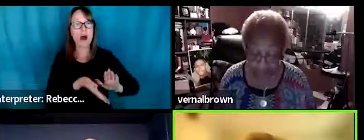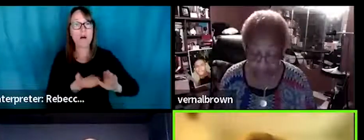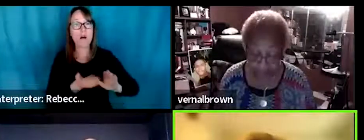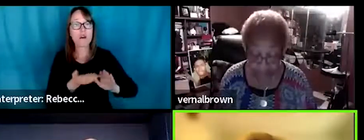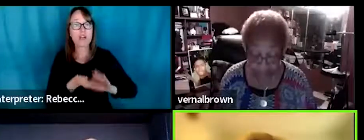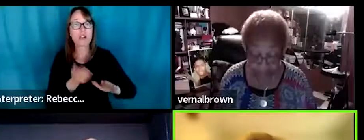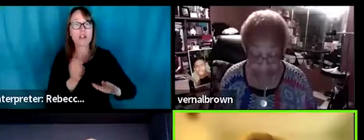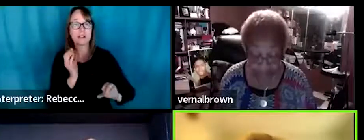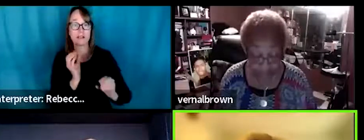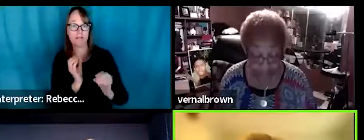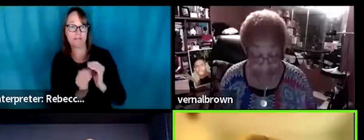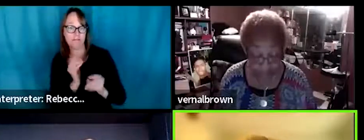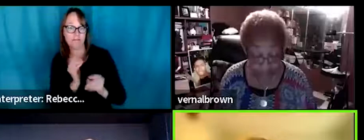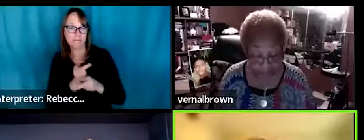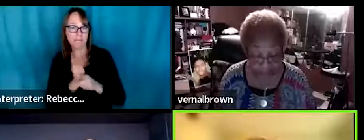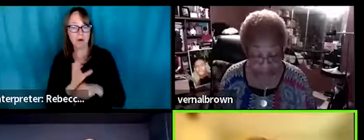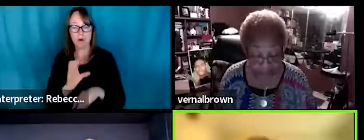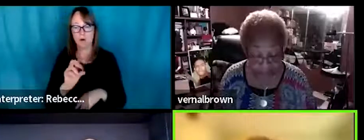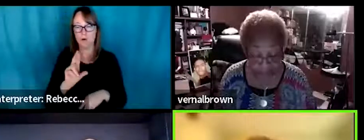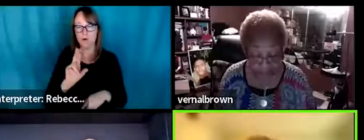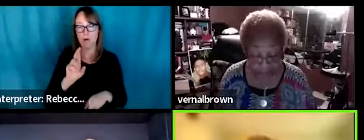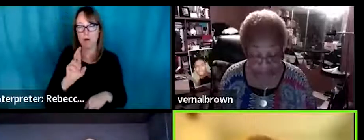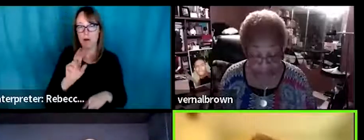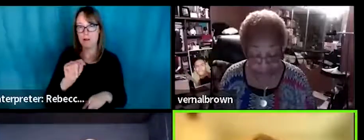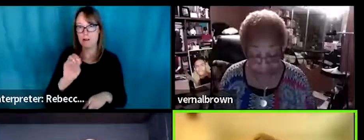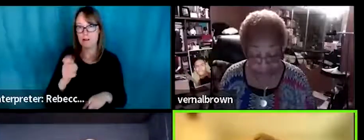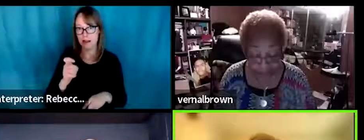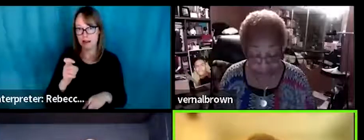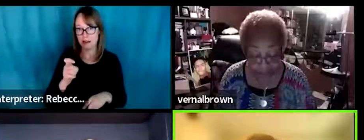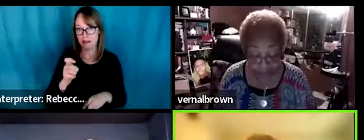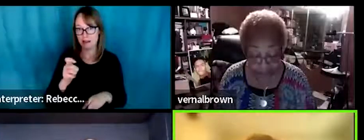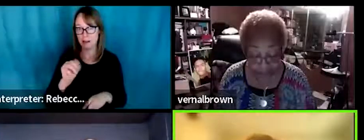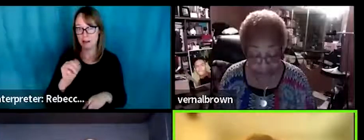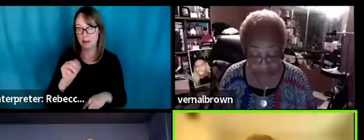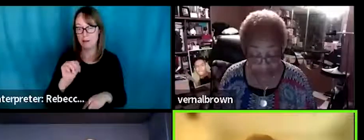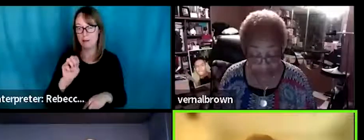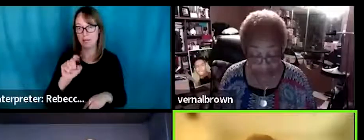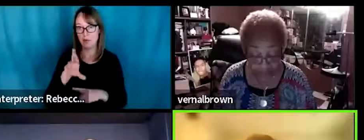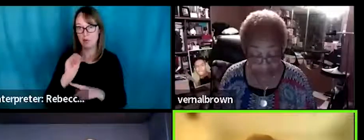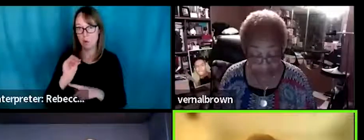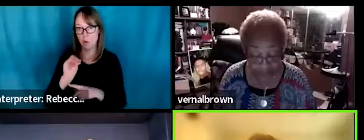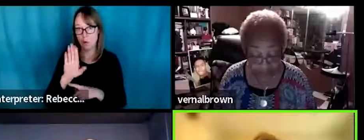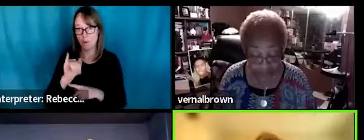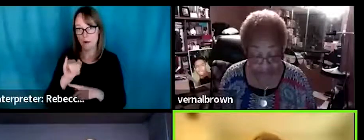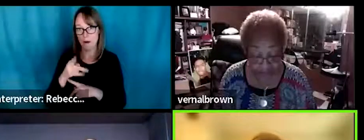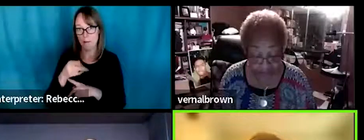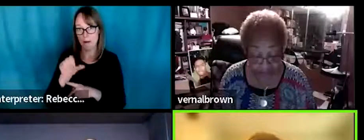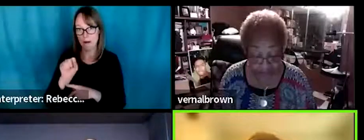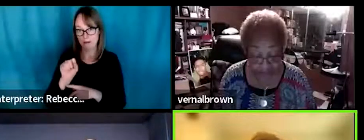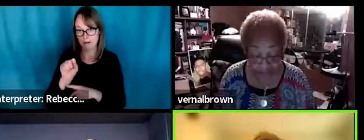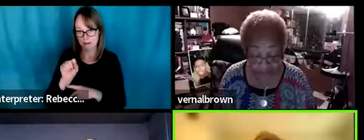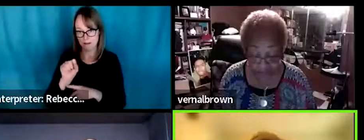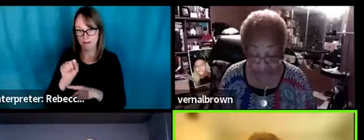and bike path located within the Brickline Greenway, which is resolution 1215. And I would ask